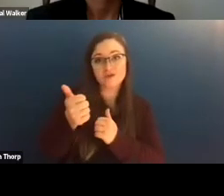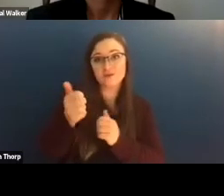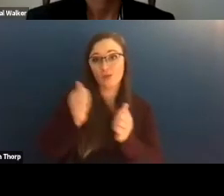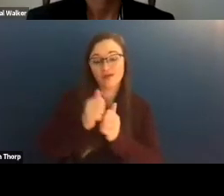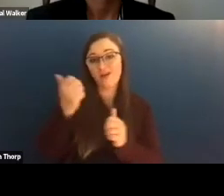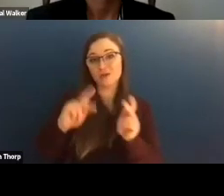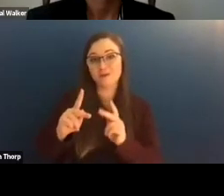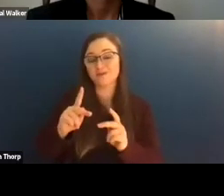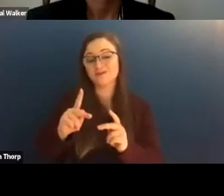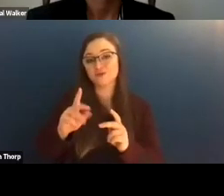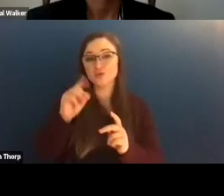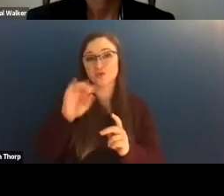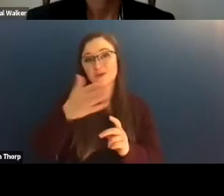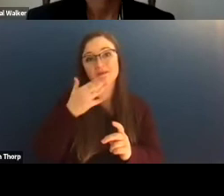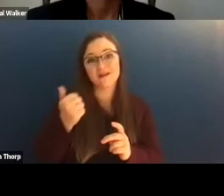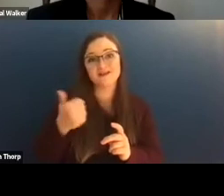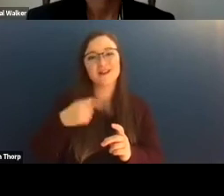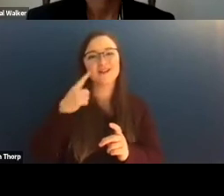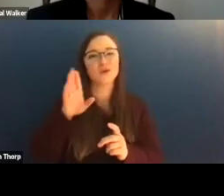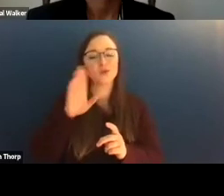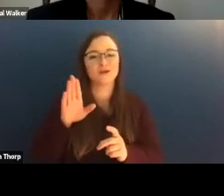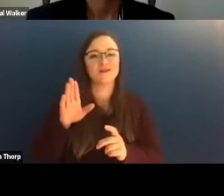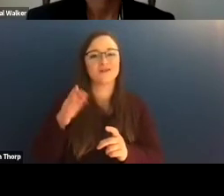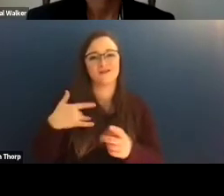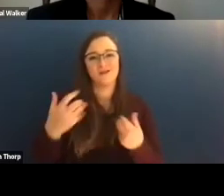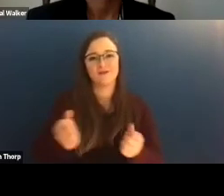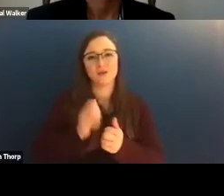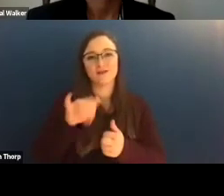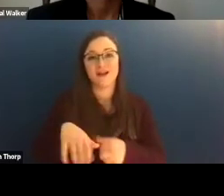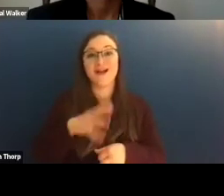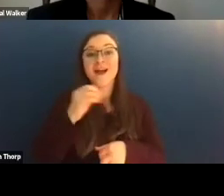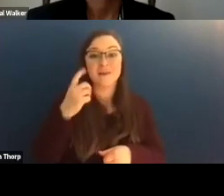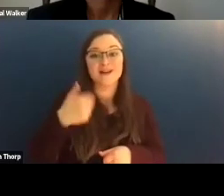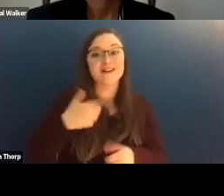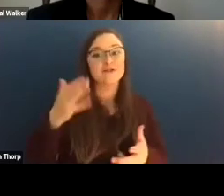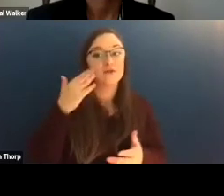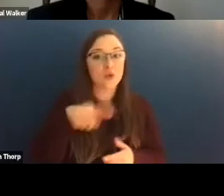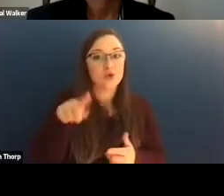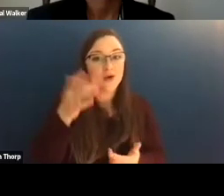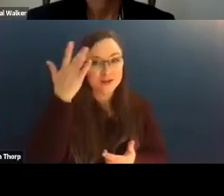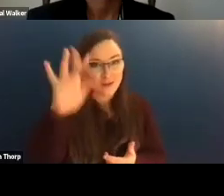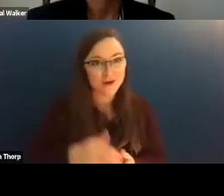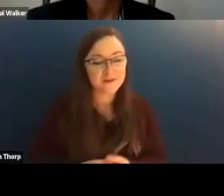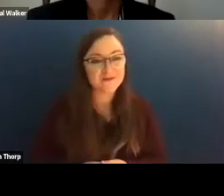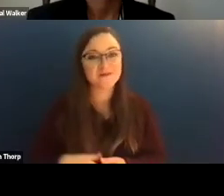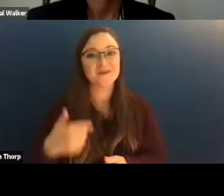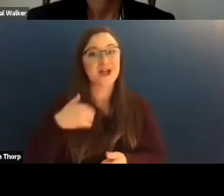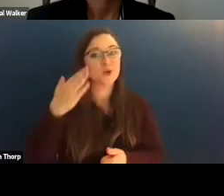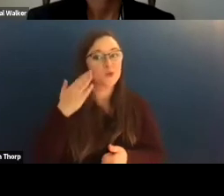I think you can find comfort in that. And because I know that you're smart, I know that you're